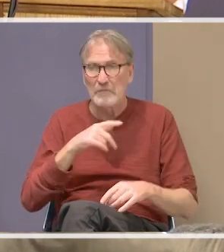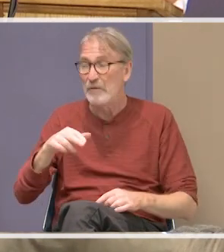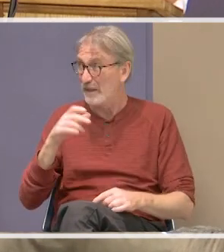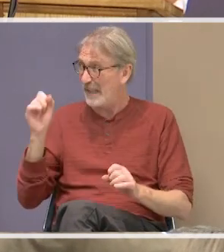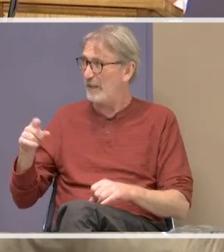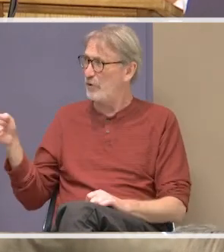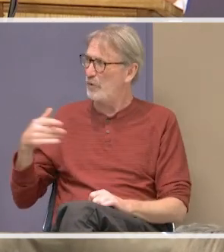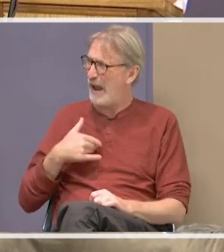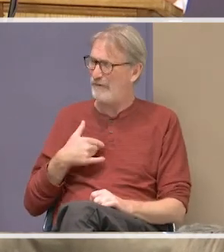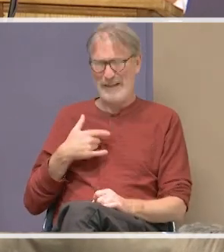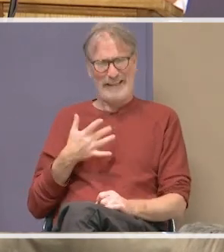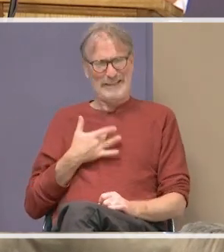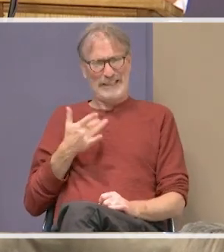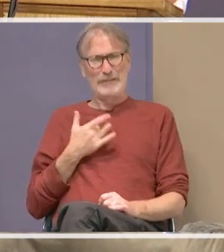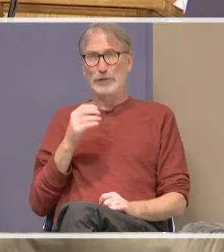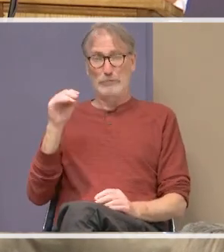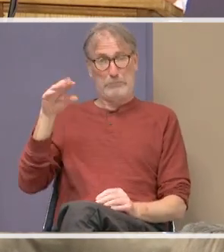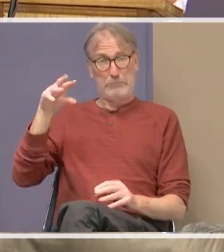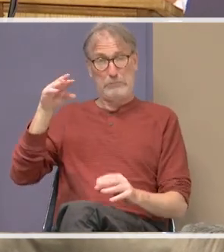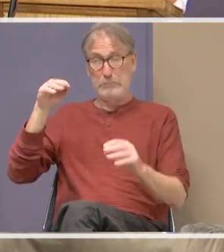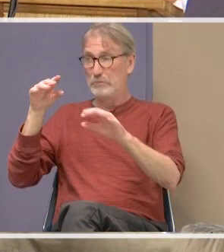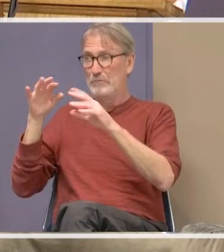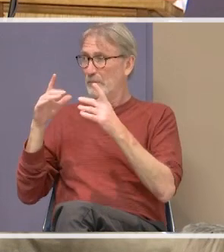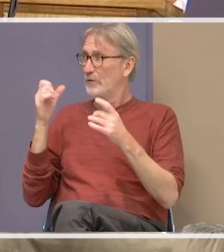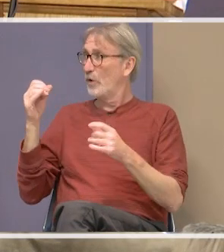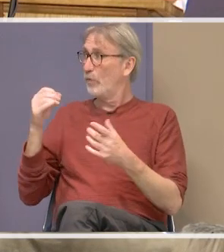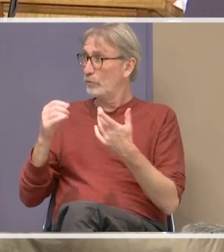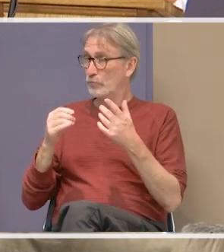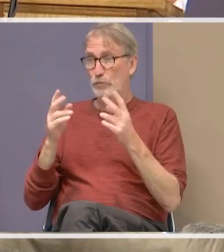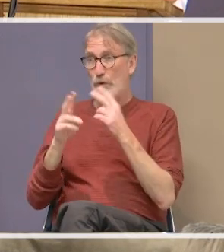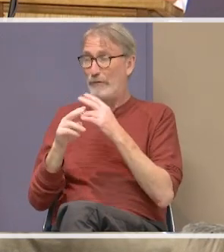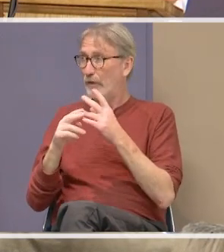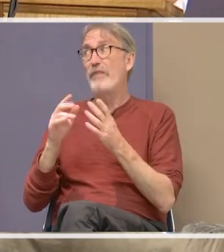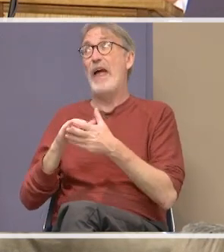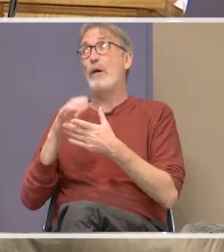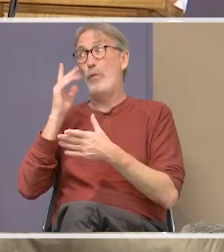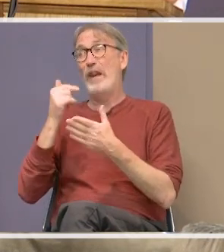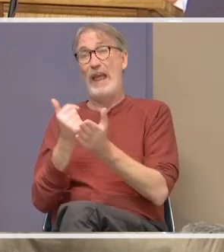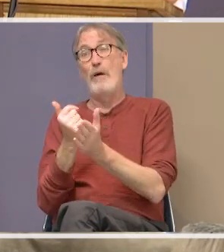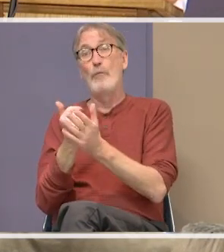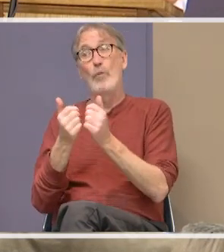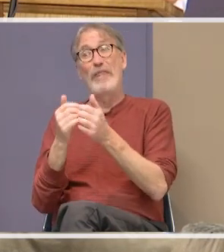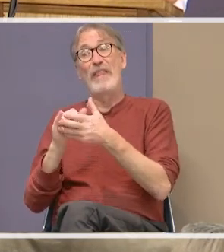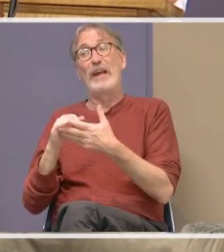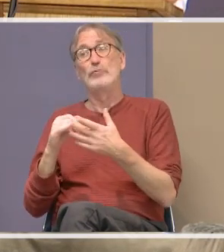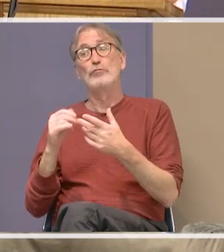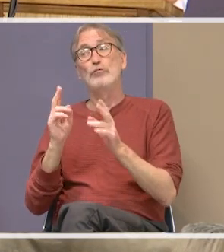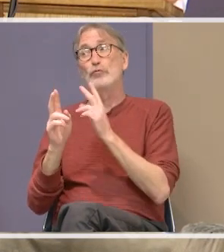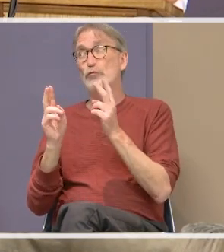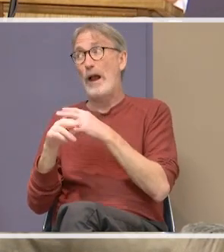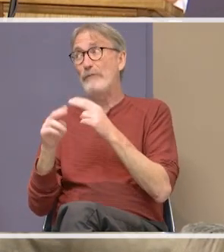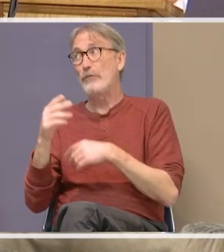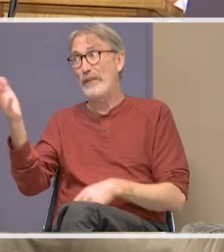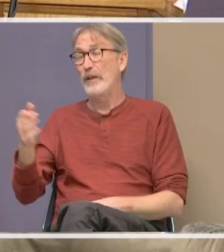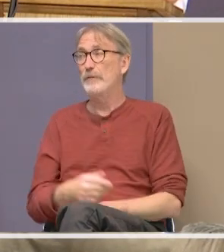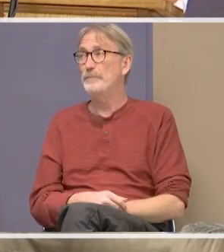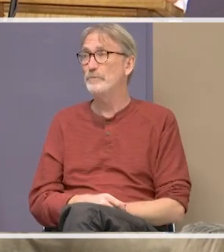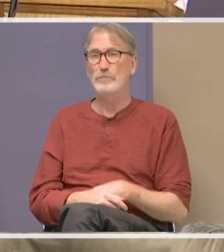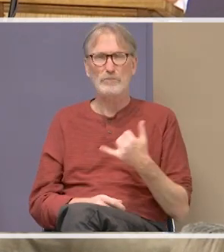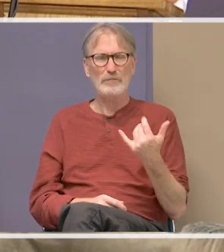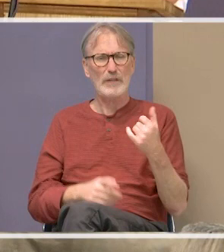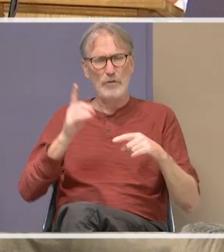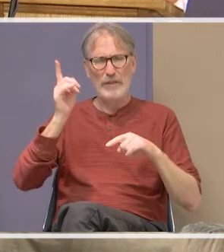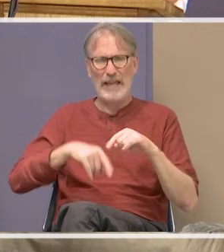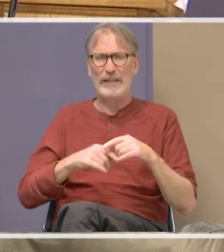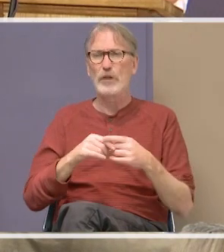be actively used so that traffic can be enabled? That would be a huge improvement to the intersection. Currently, there's no right turn